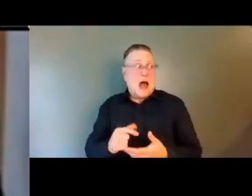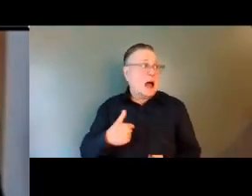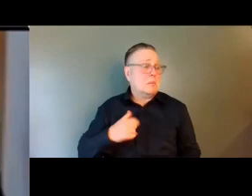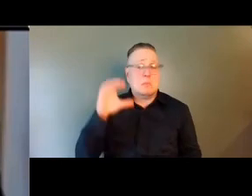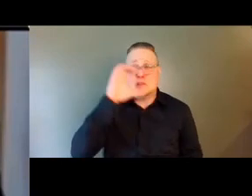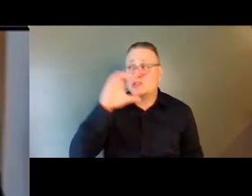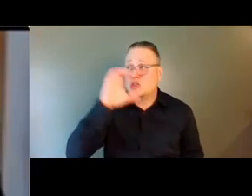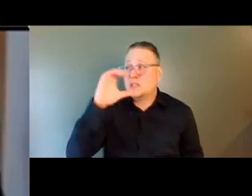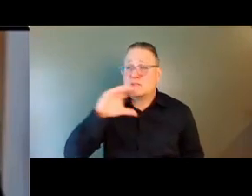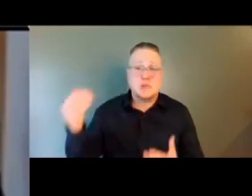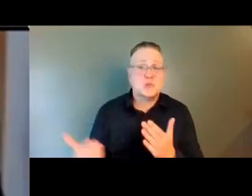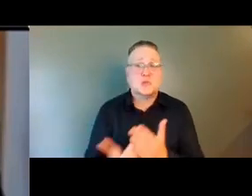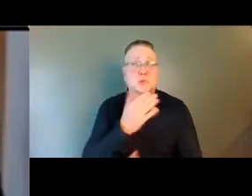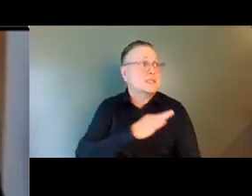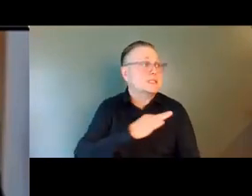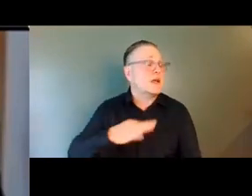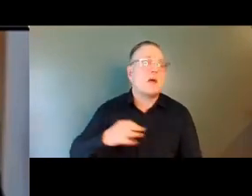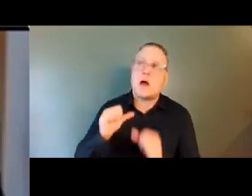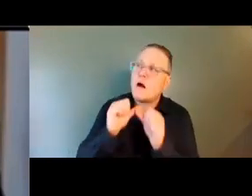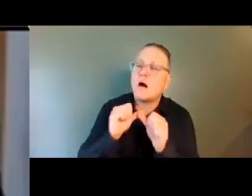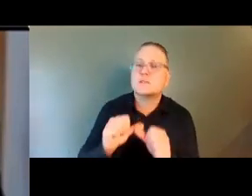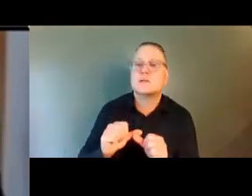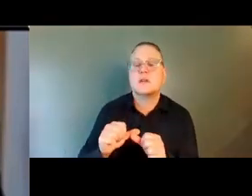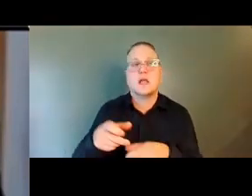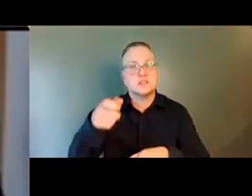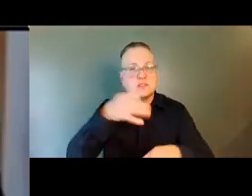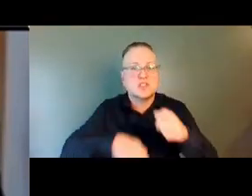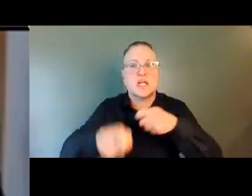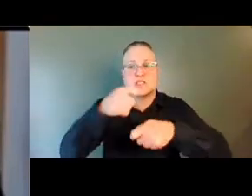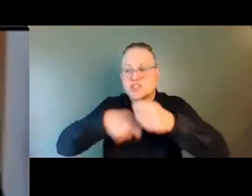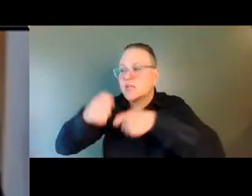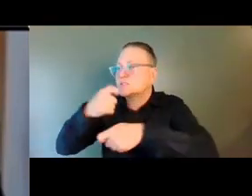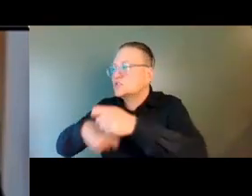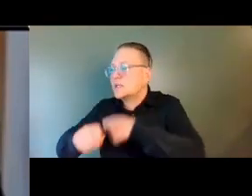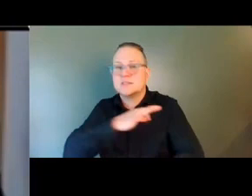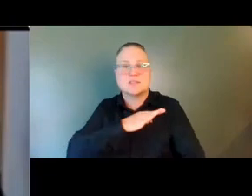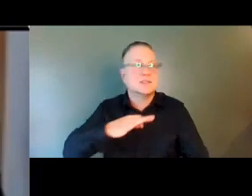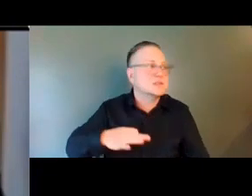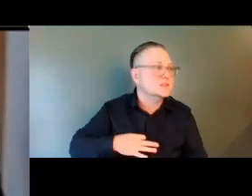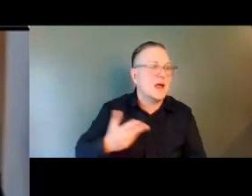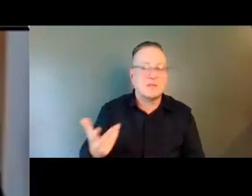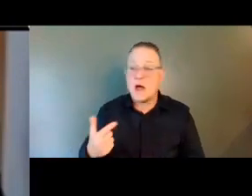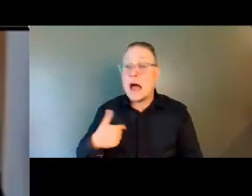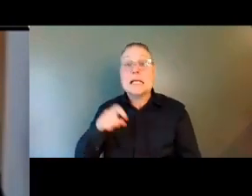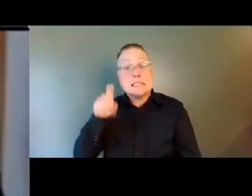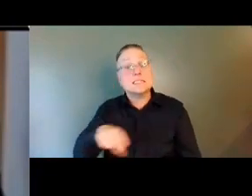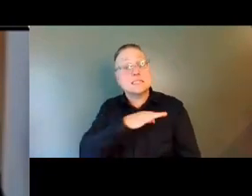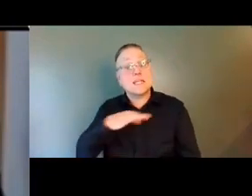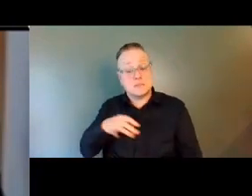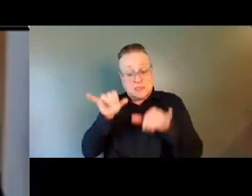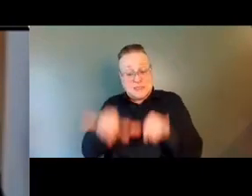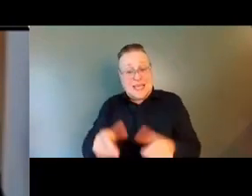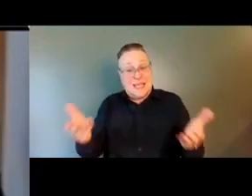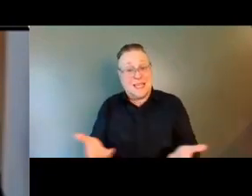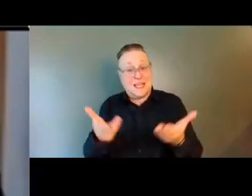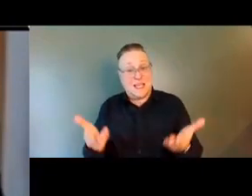for staff constantly so that I can stay living in my own home, and the support I need to do that.